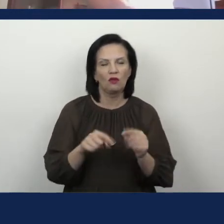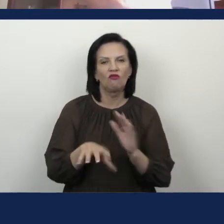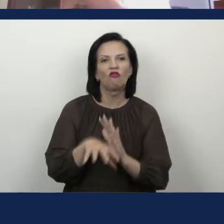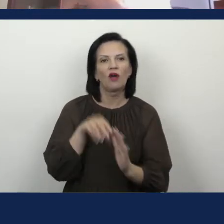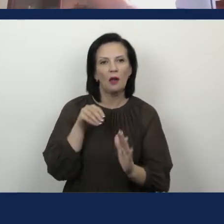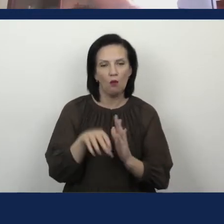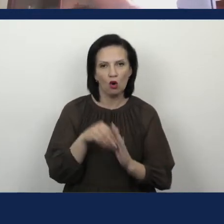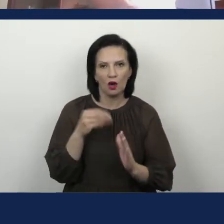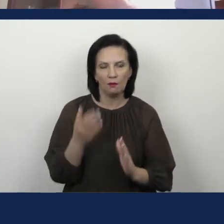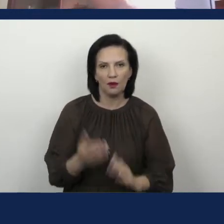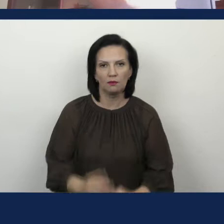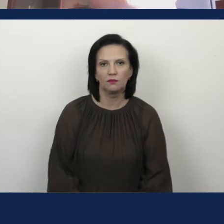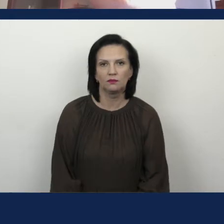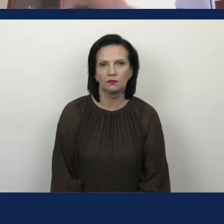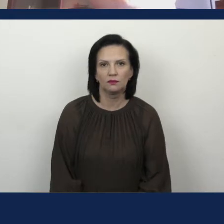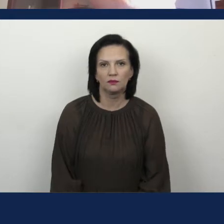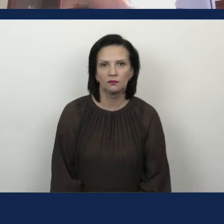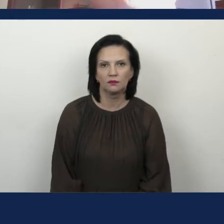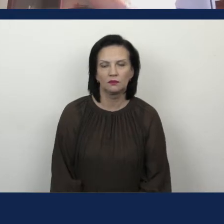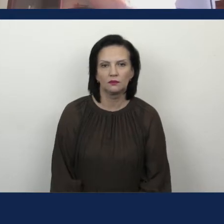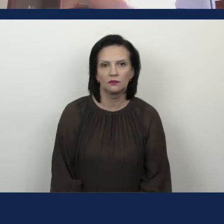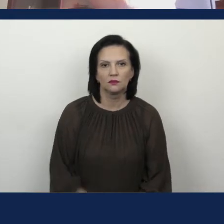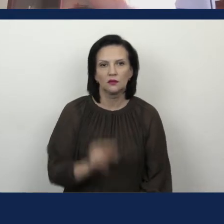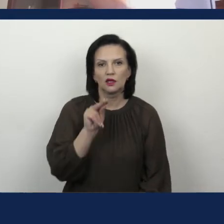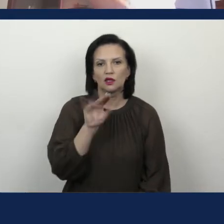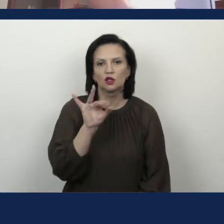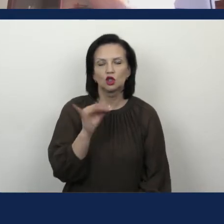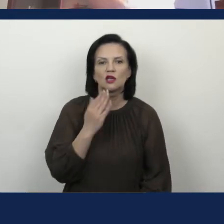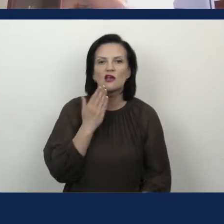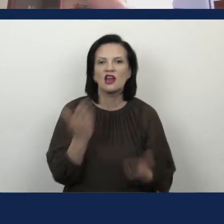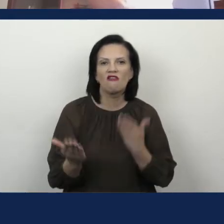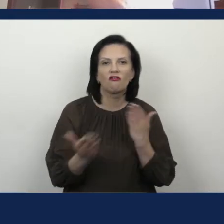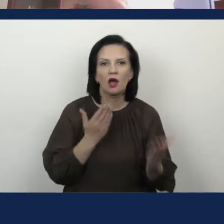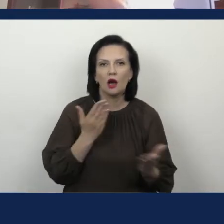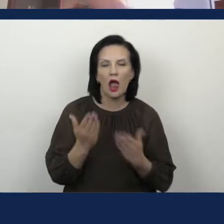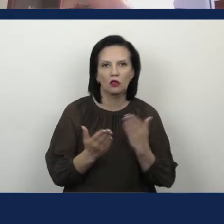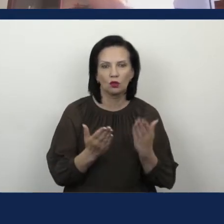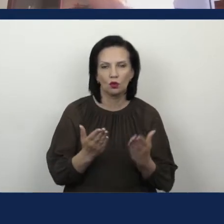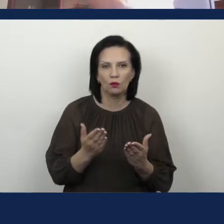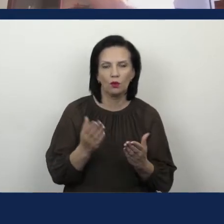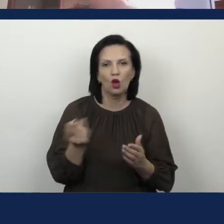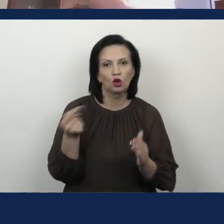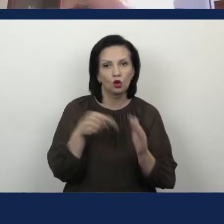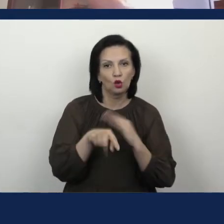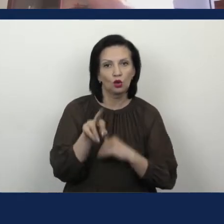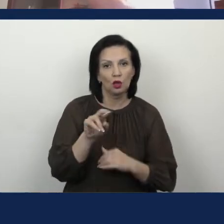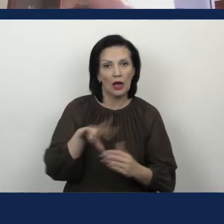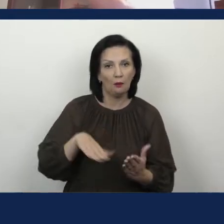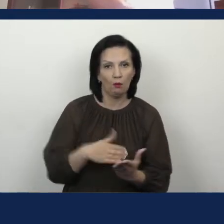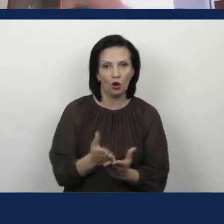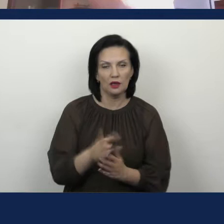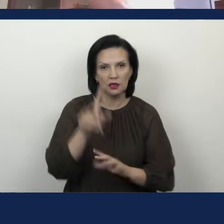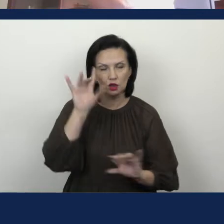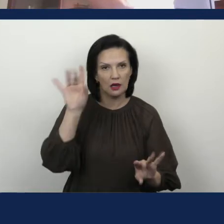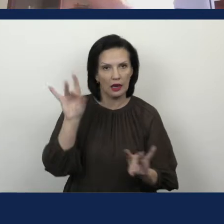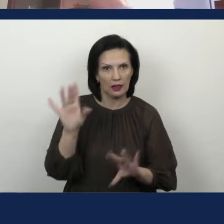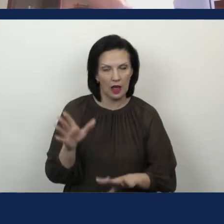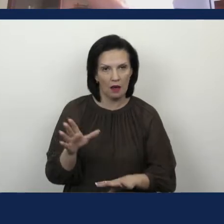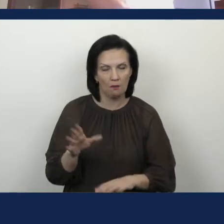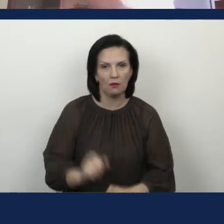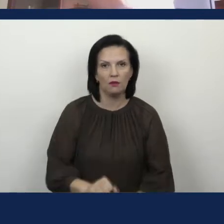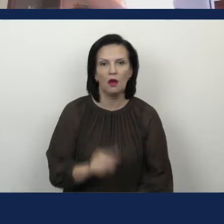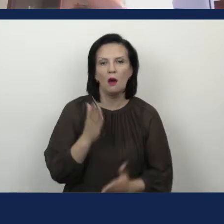corresponding elections or referendum, while political advertising is defined